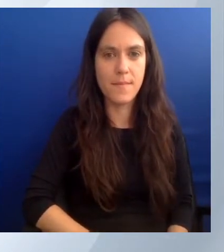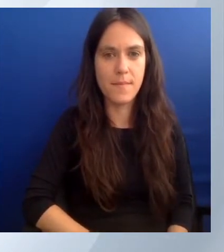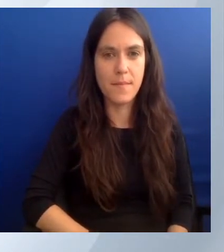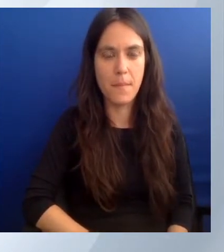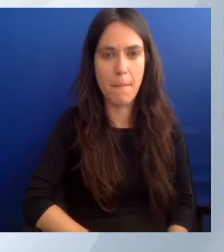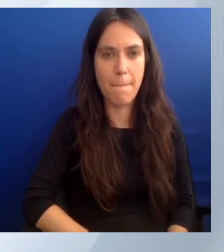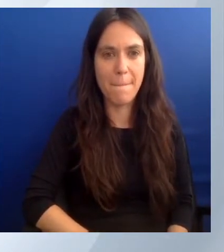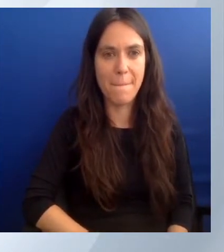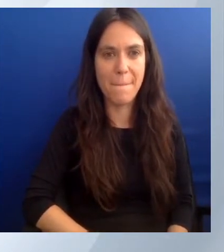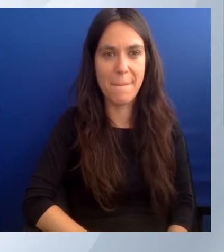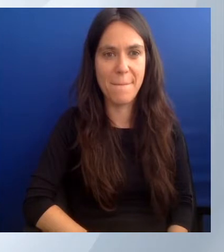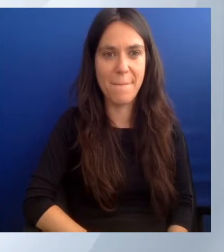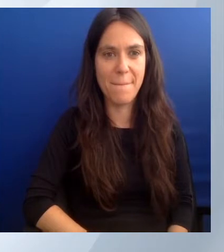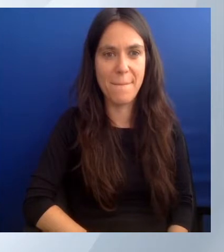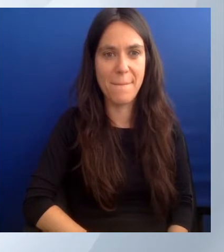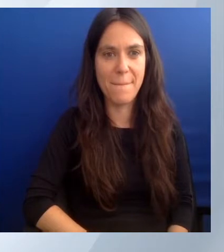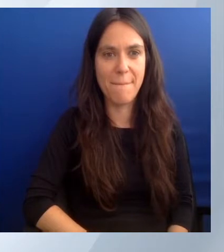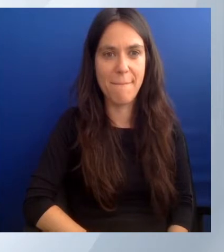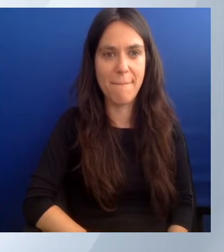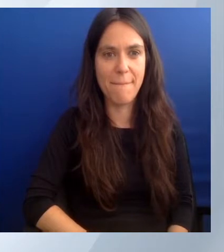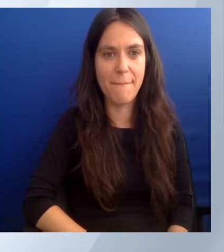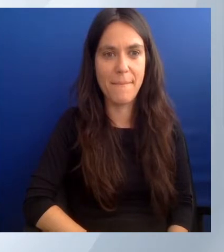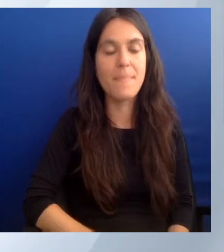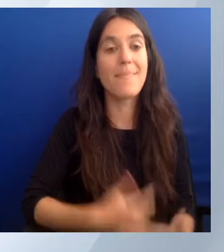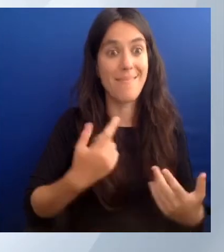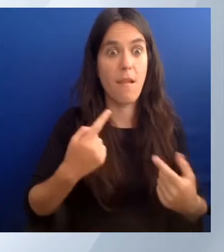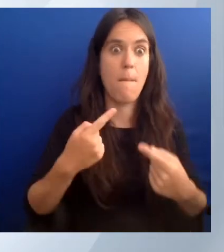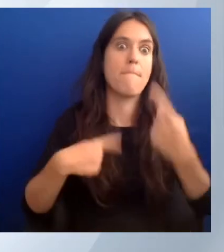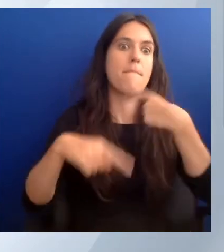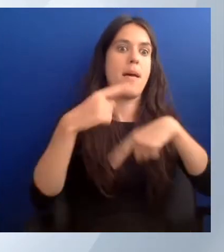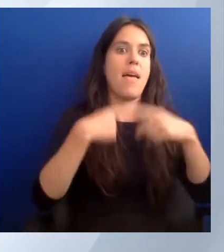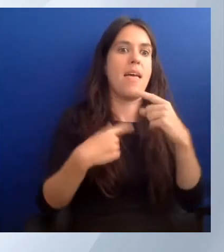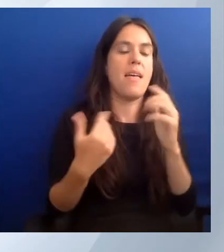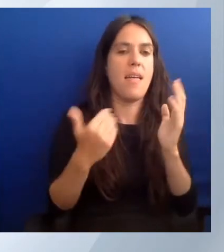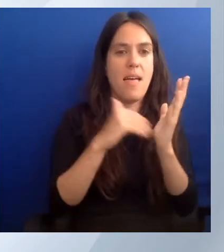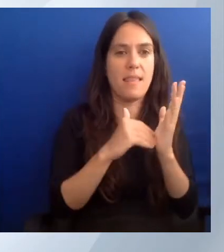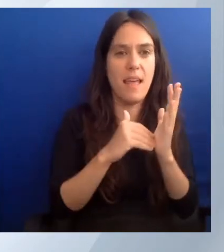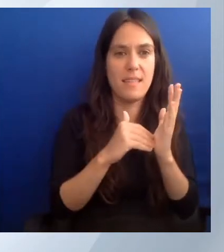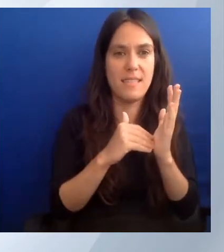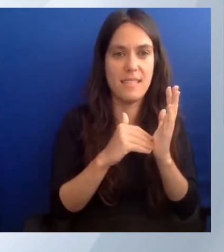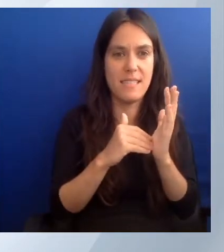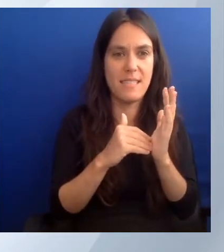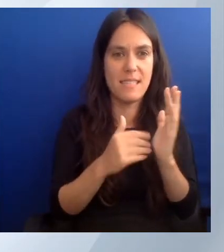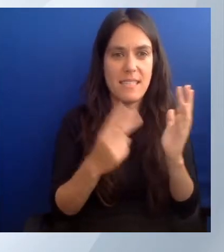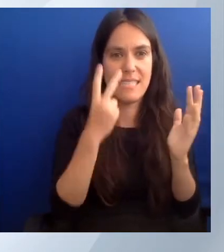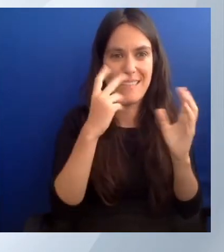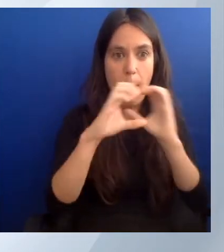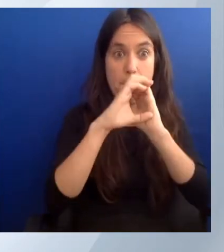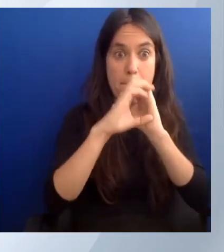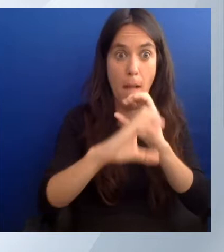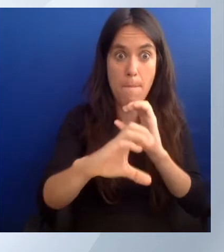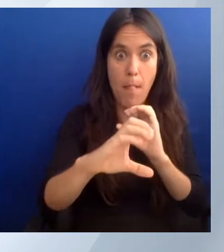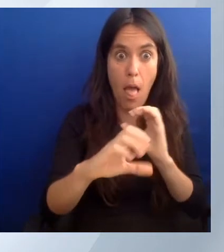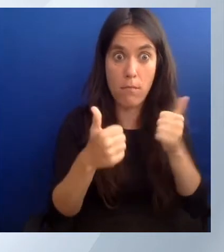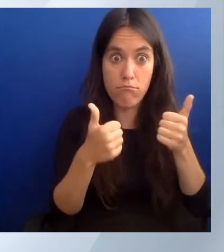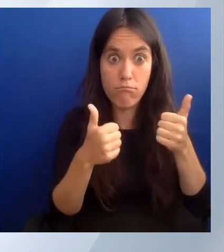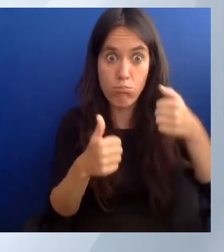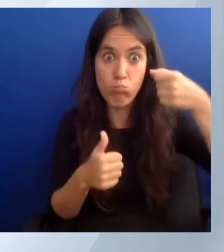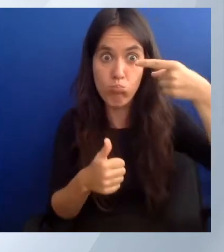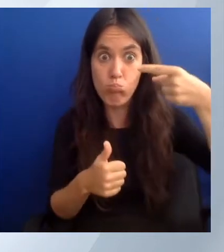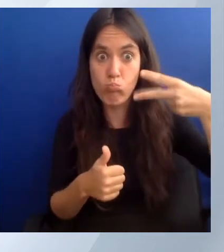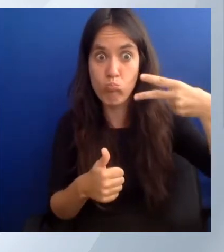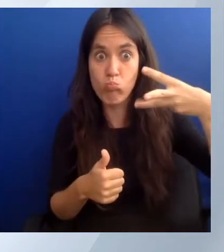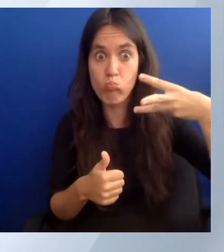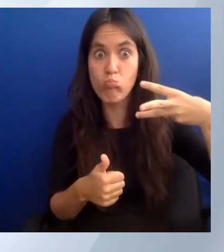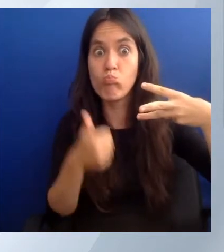And then we're going to go back to our DevOps. I just want to check the pipeline's building, because it